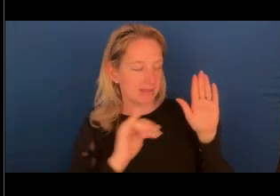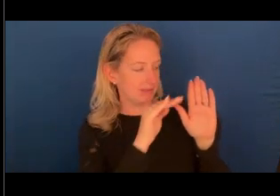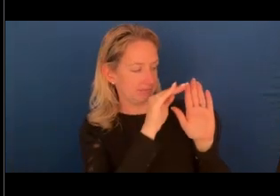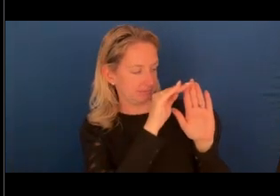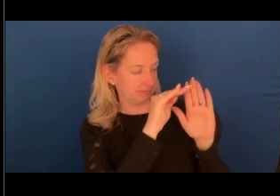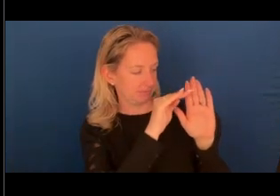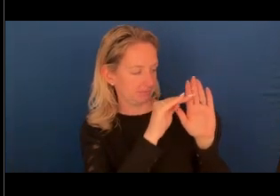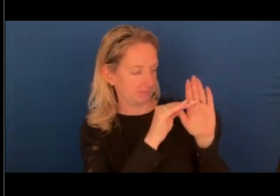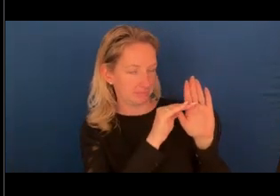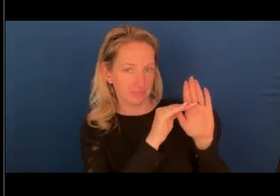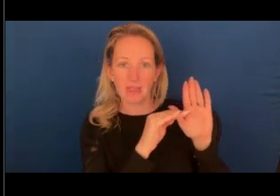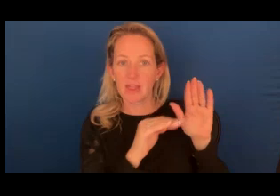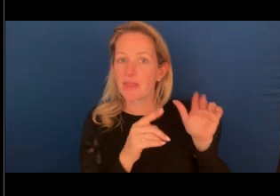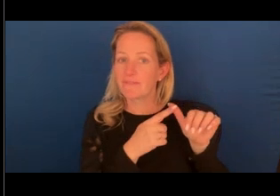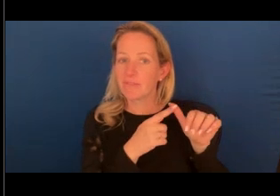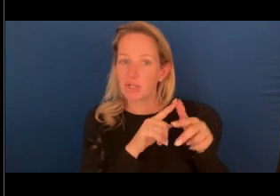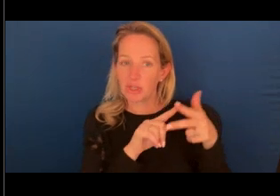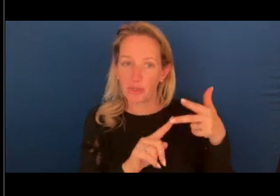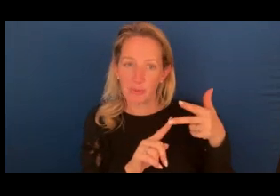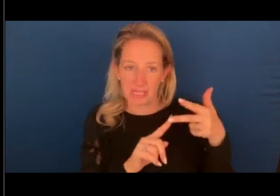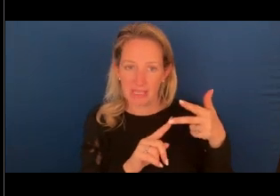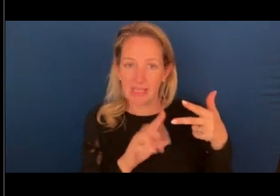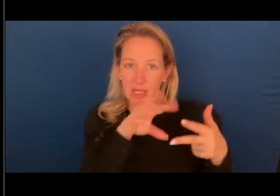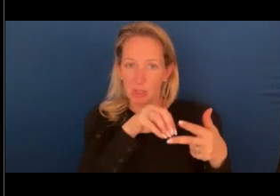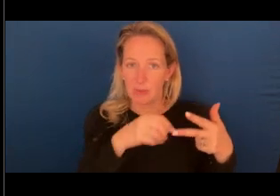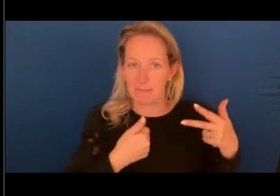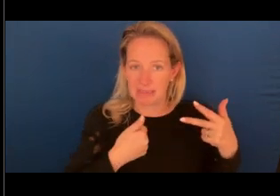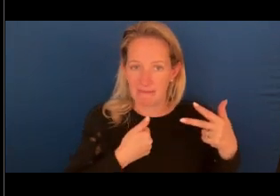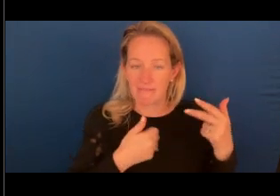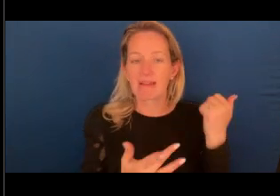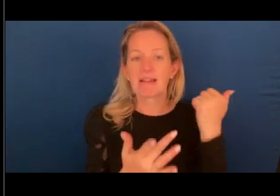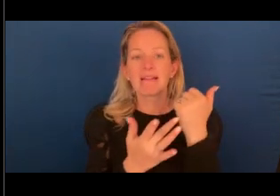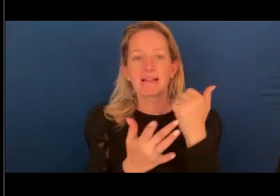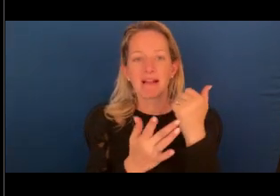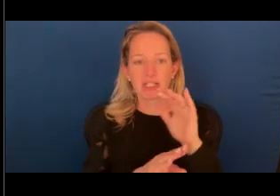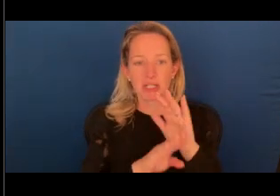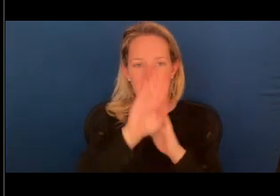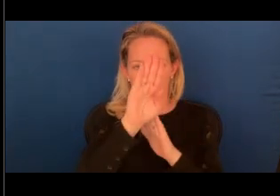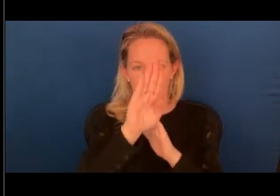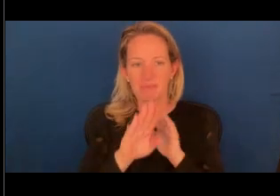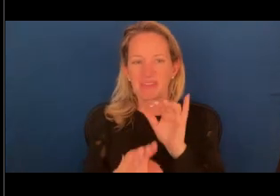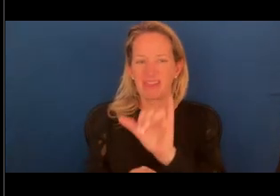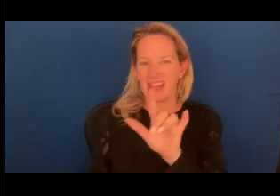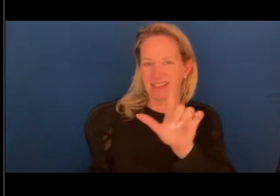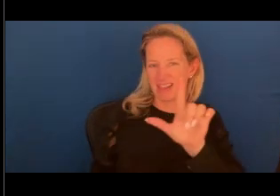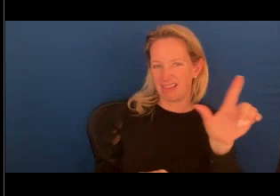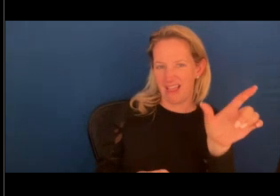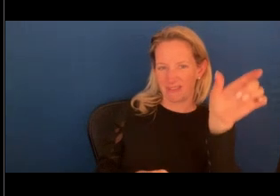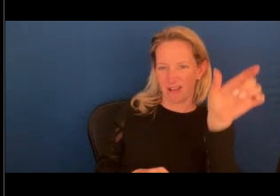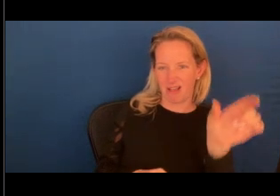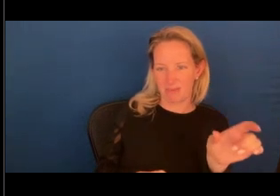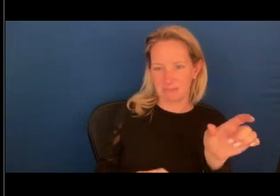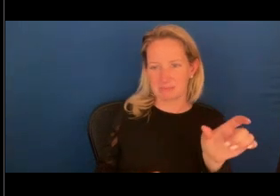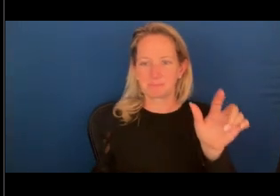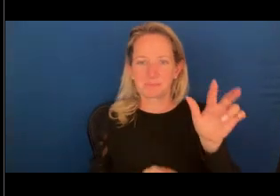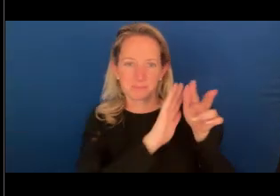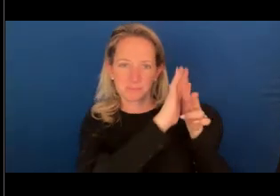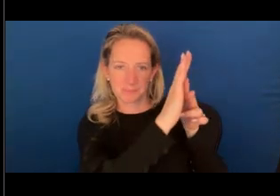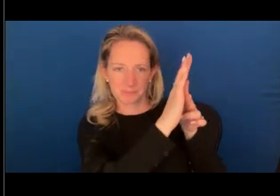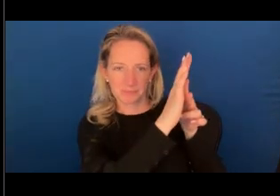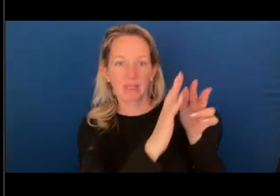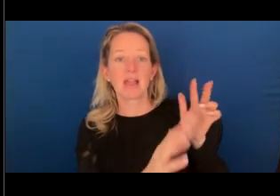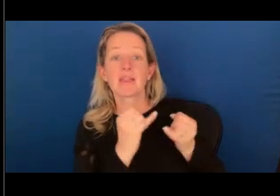me, we are working on the technology development, which is the far left column. And then the last 3 co-PIs